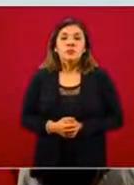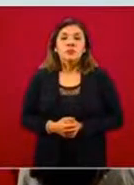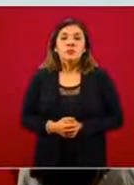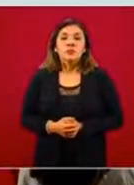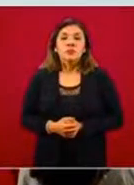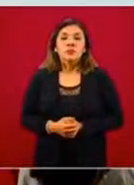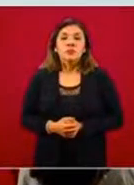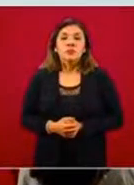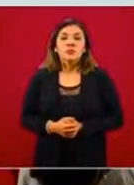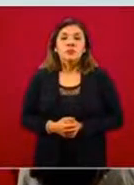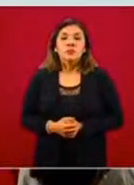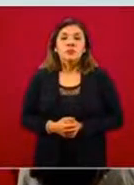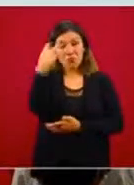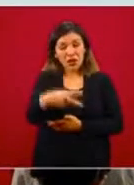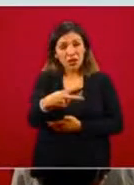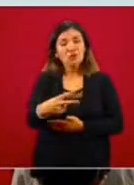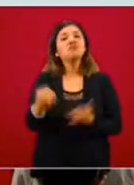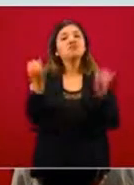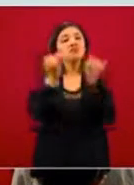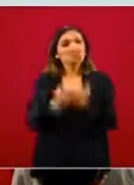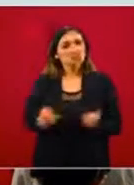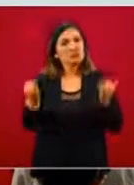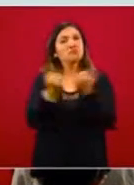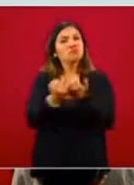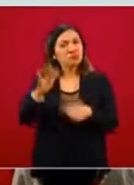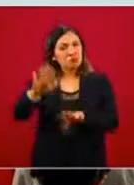this virus.